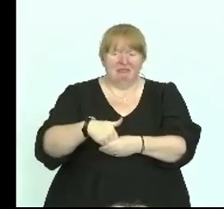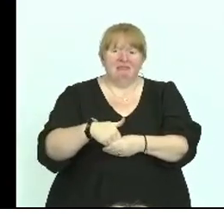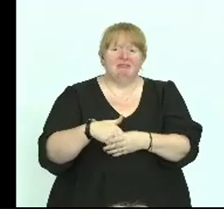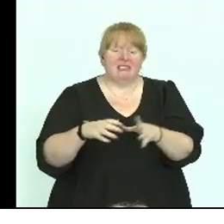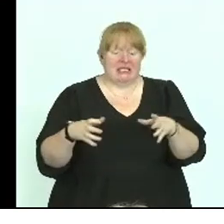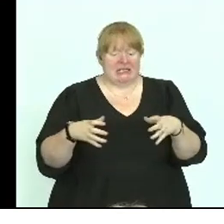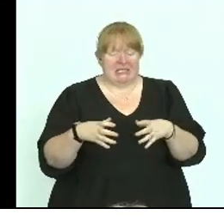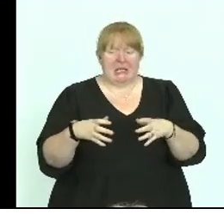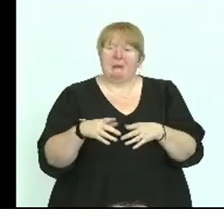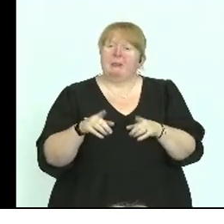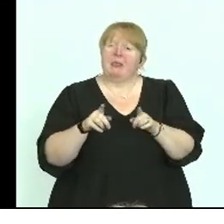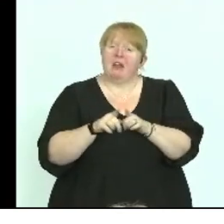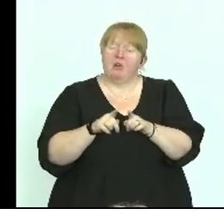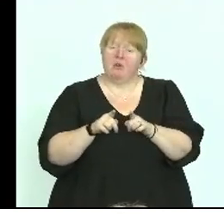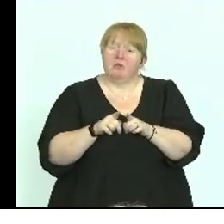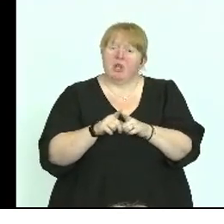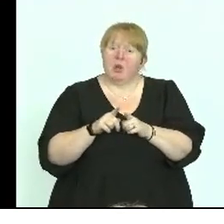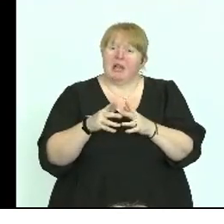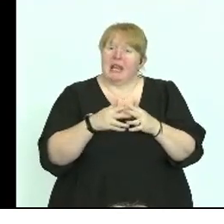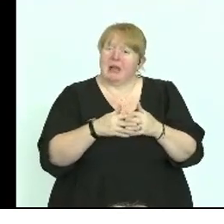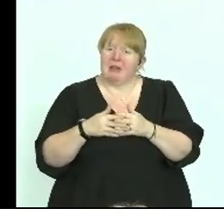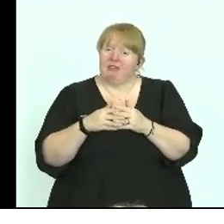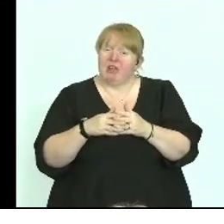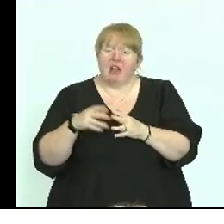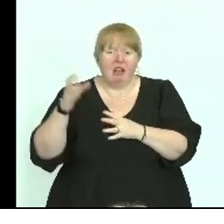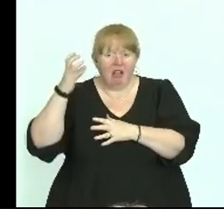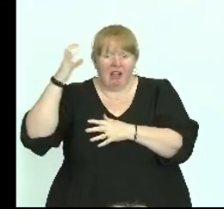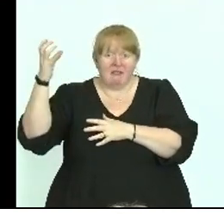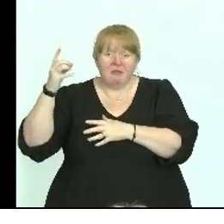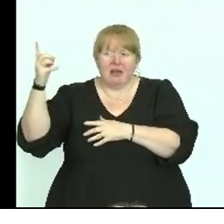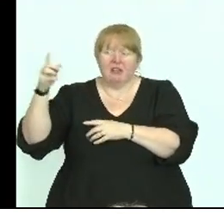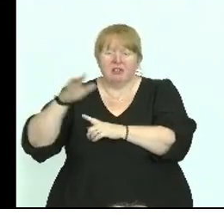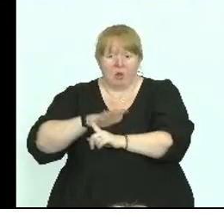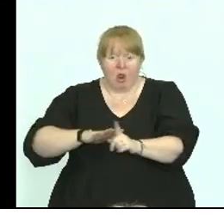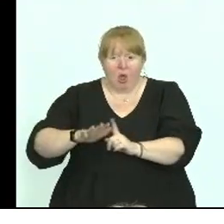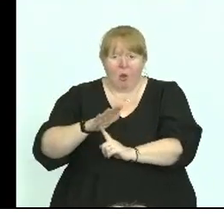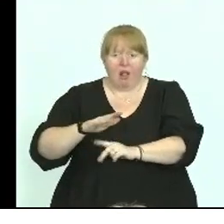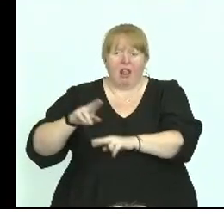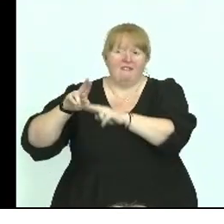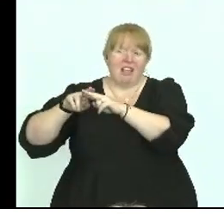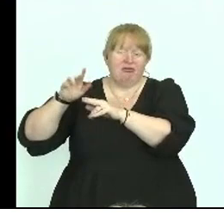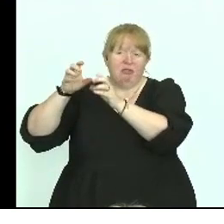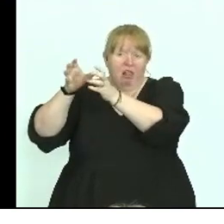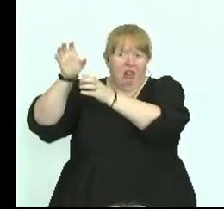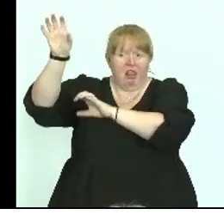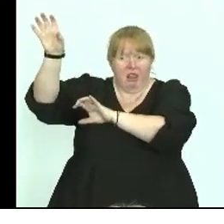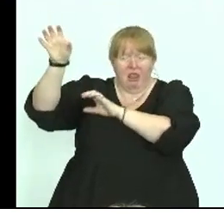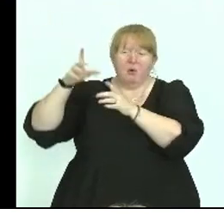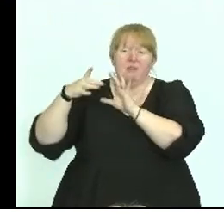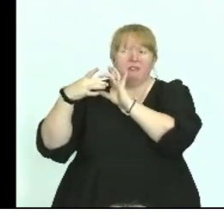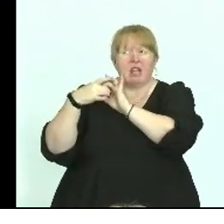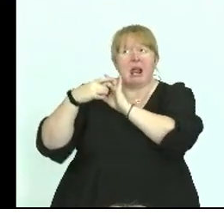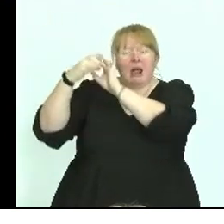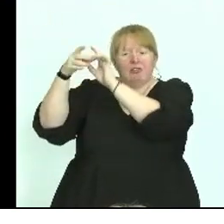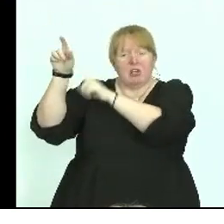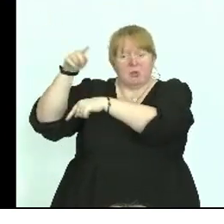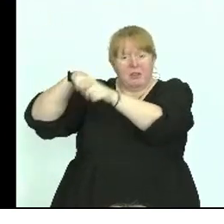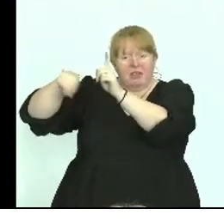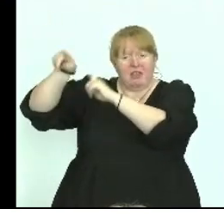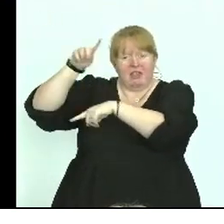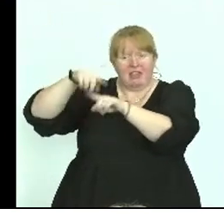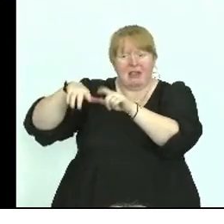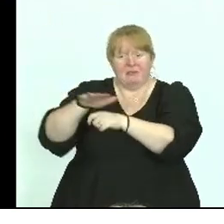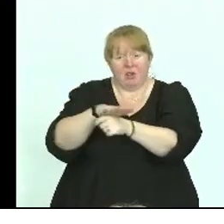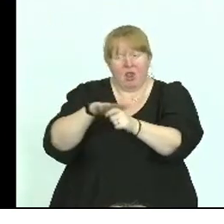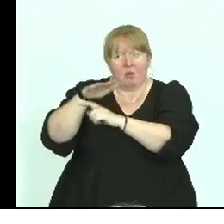way. And as well in the U.S. Government, so local and federal, we've had some collaboration there as well.